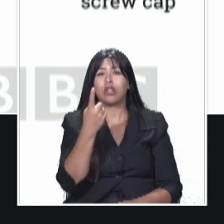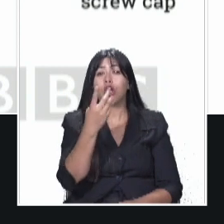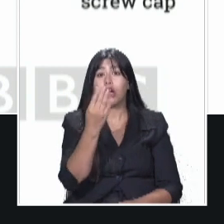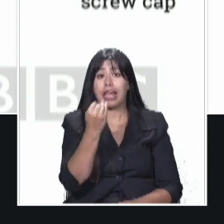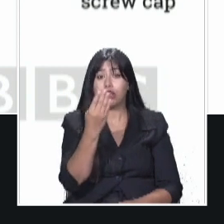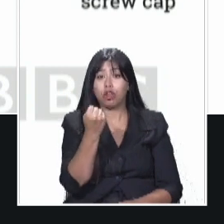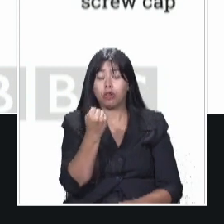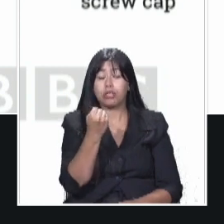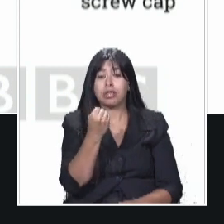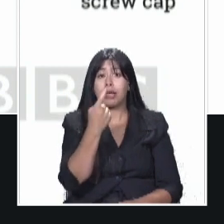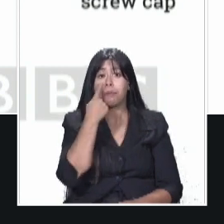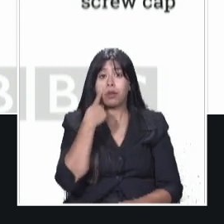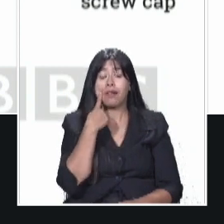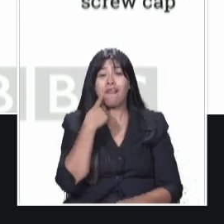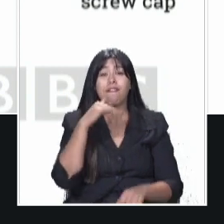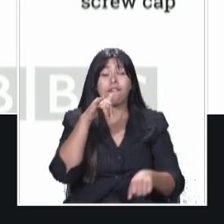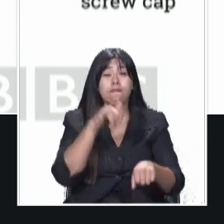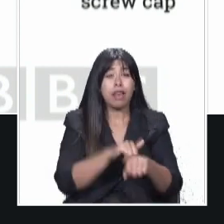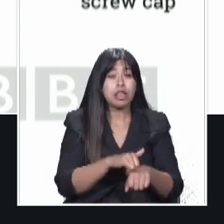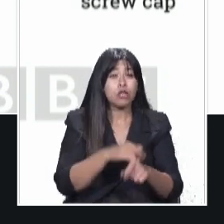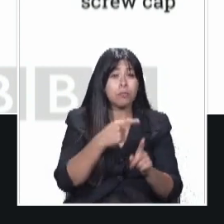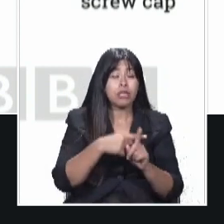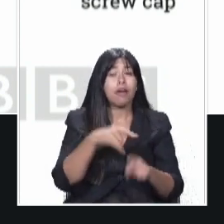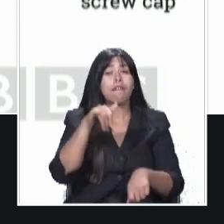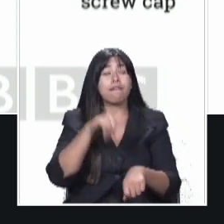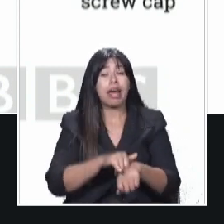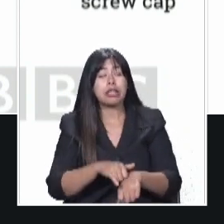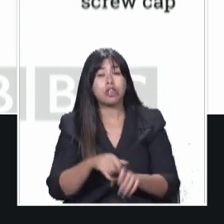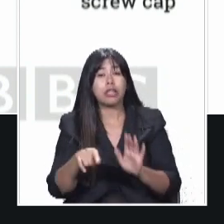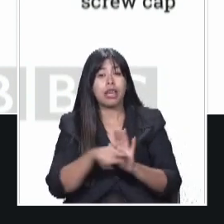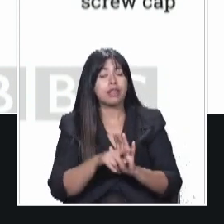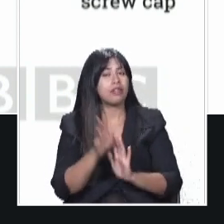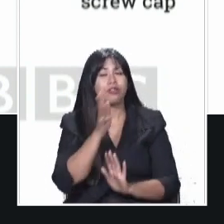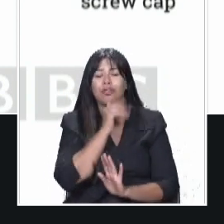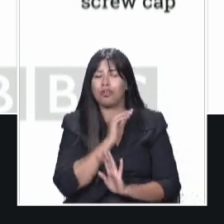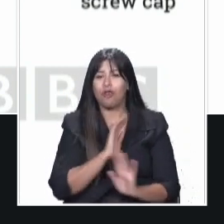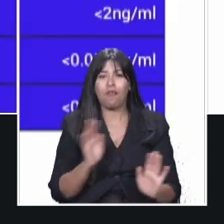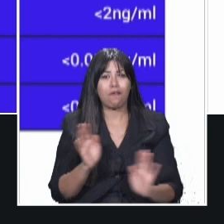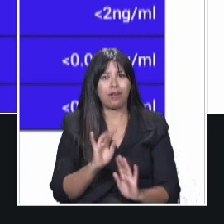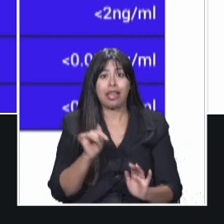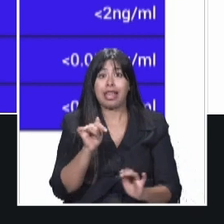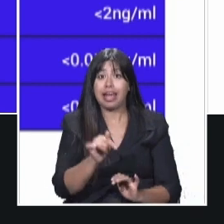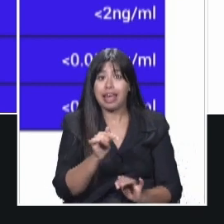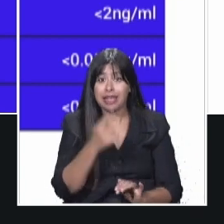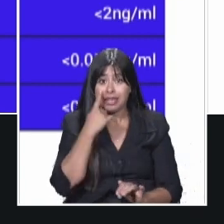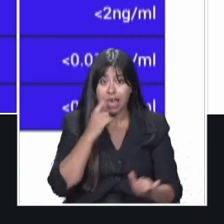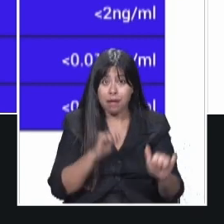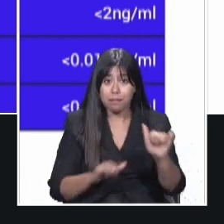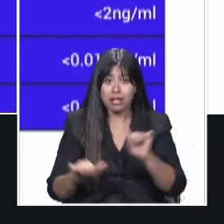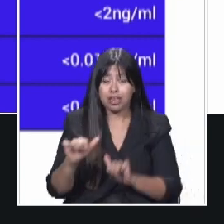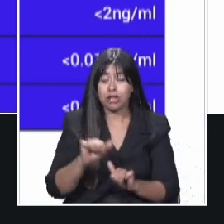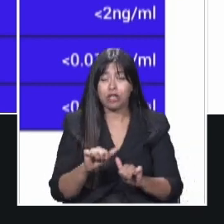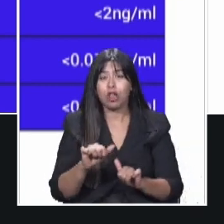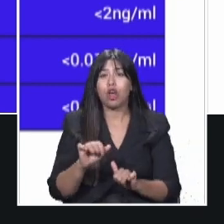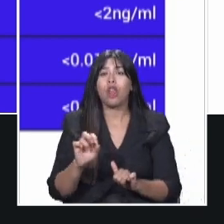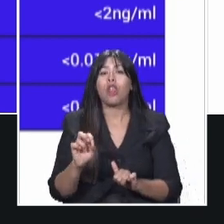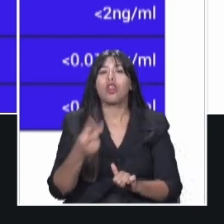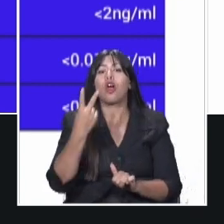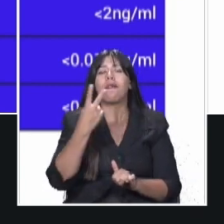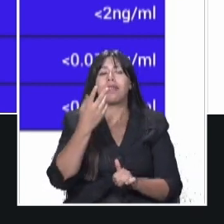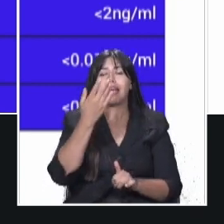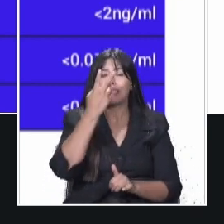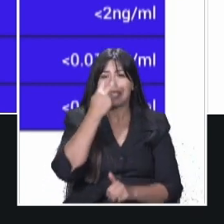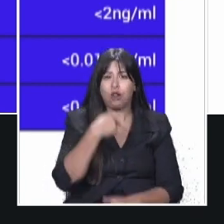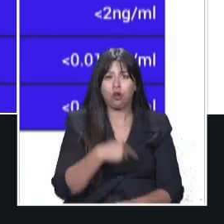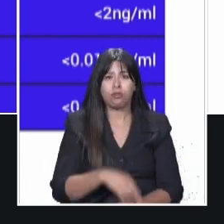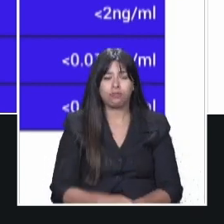technology stack. And this is a double-blind experiment, or this is a double-blind deployment, by the way. Of course, we do not stop